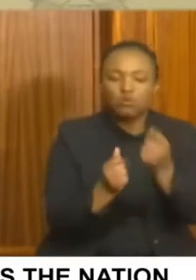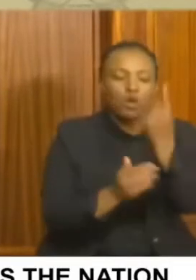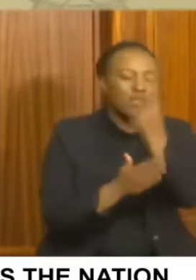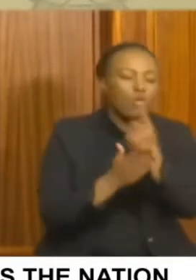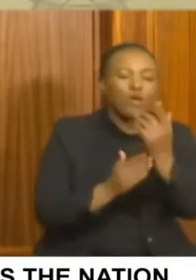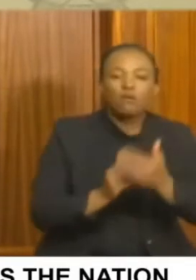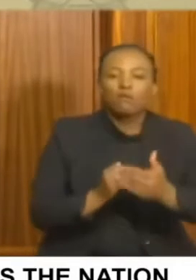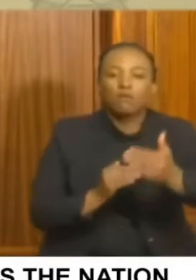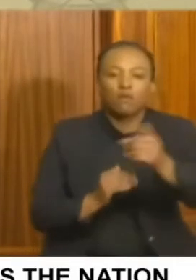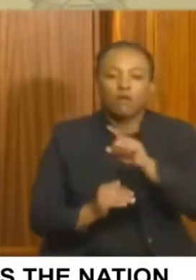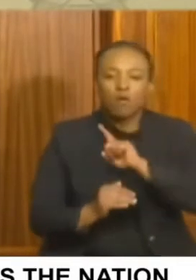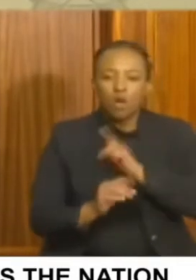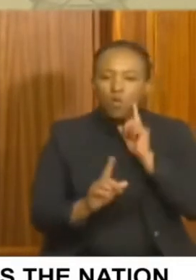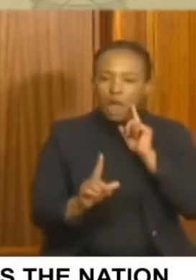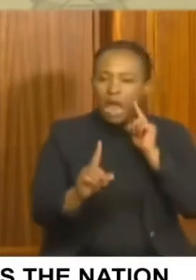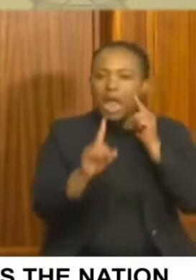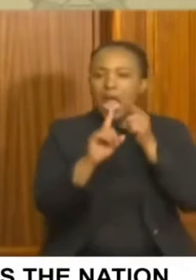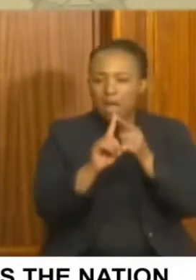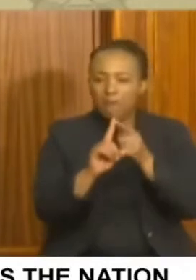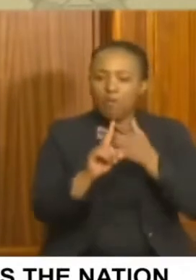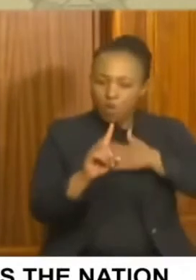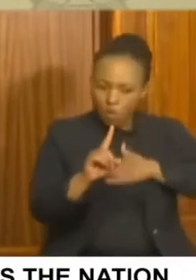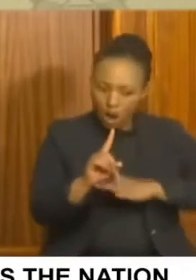course. Without any vaccine, it's going to grow. As many